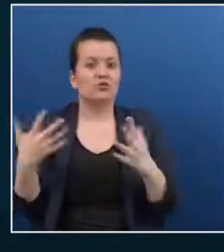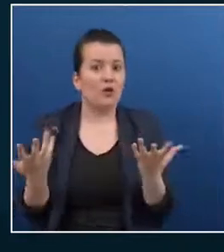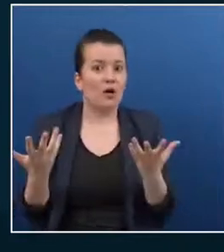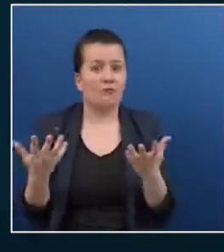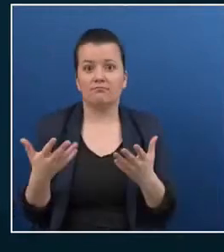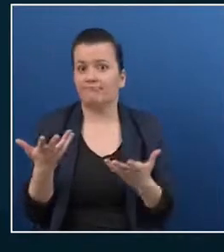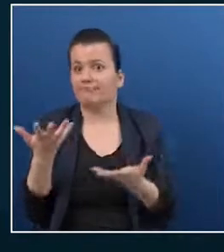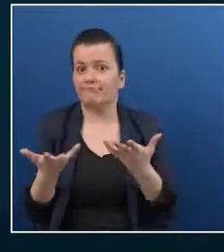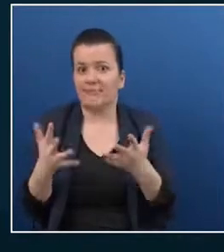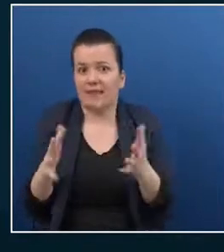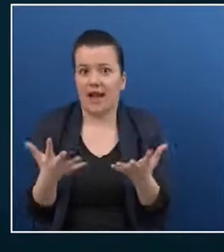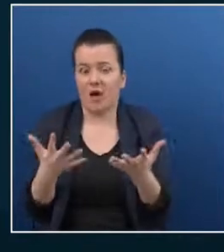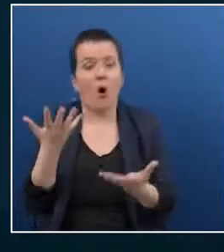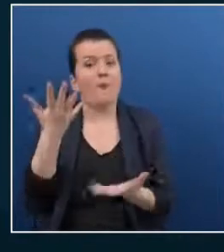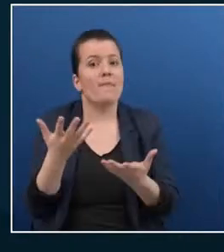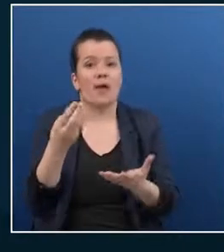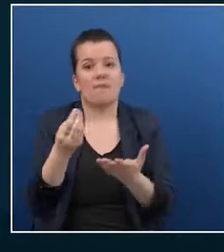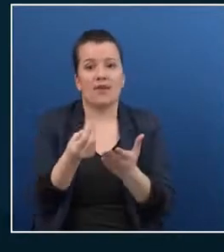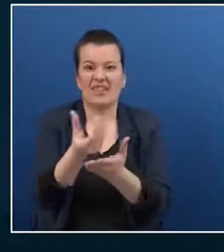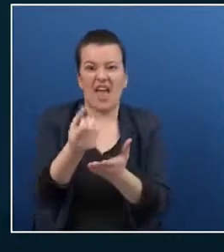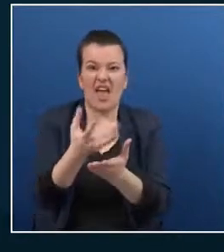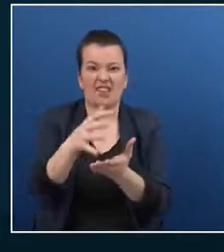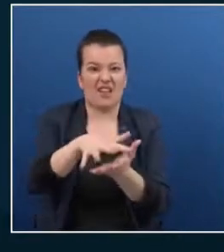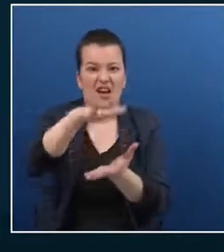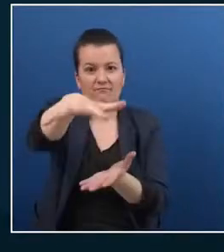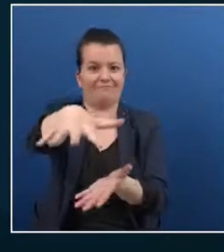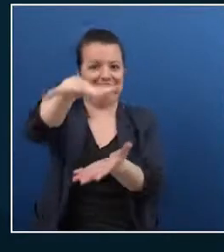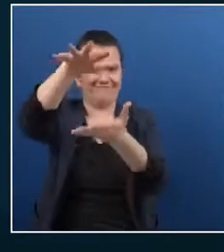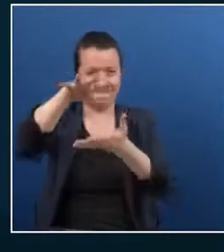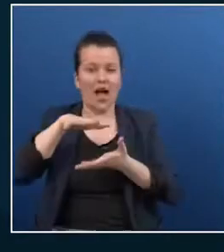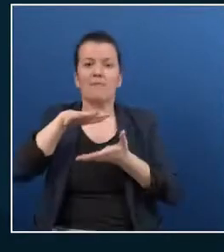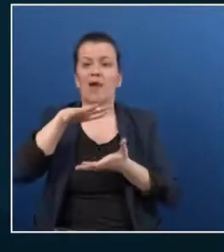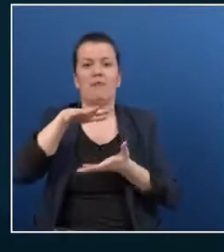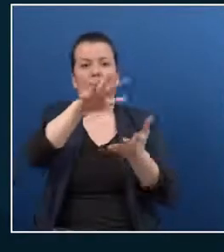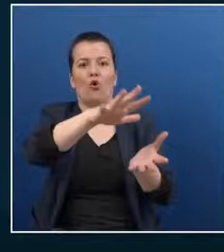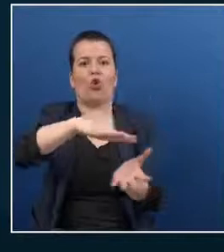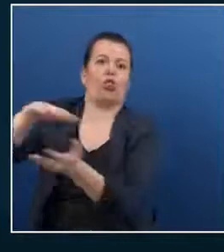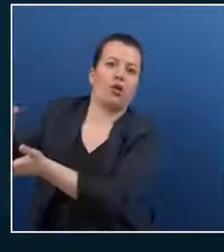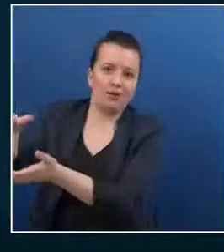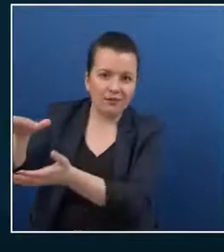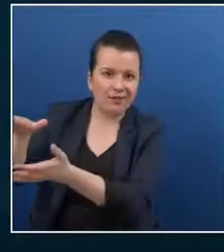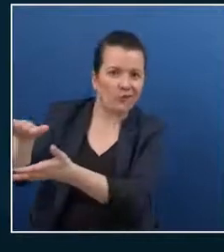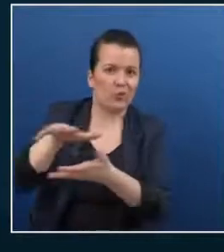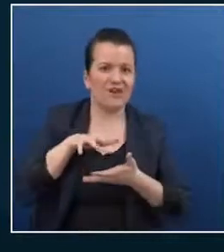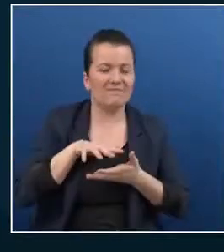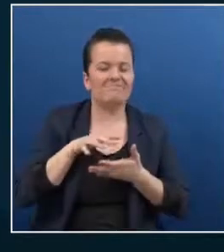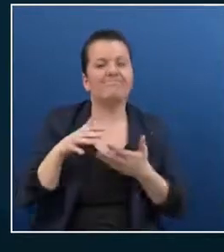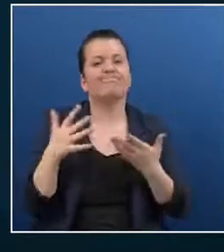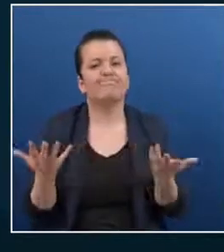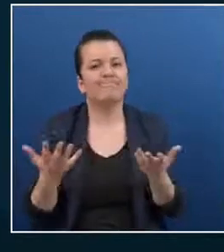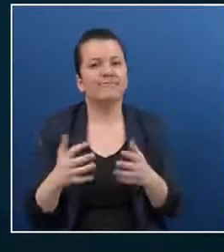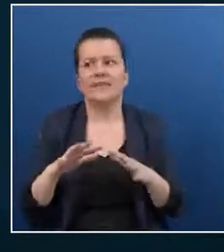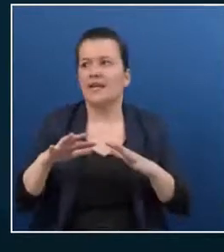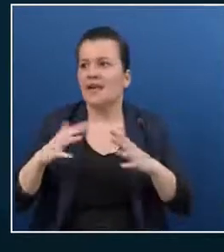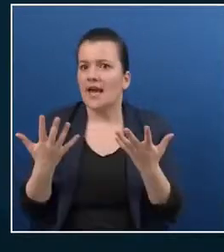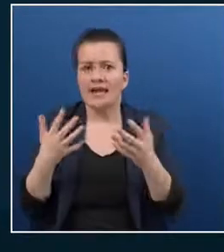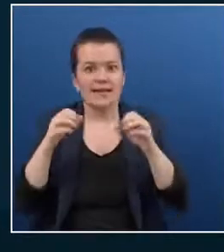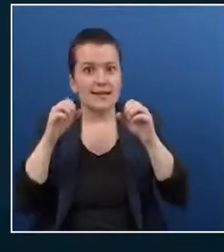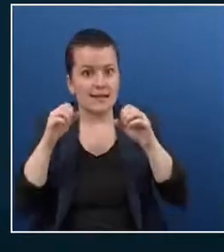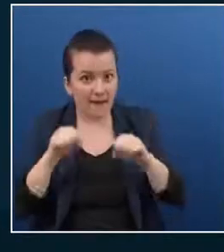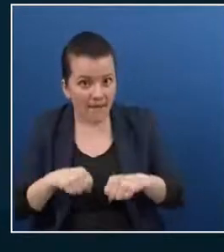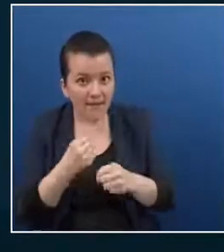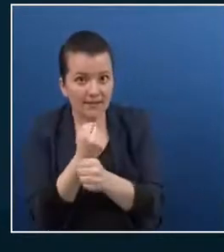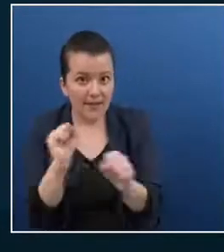across immediately? Or is there a mechanism within the solution, or maybe already built into